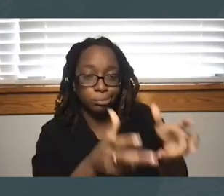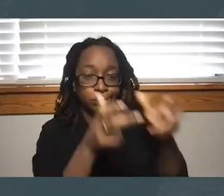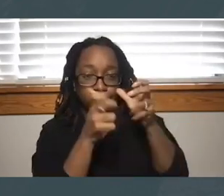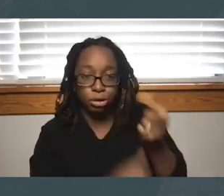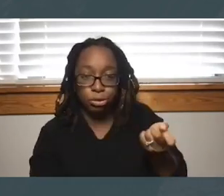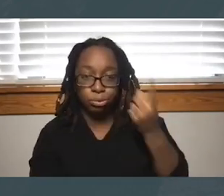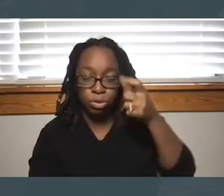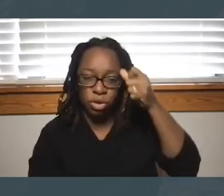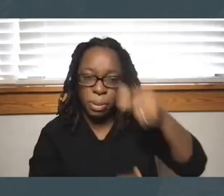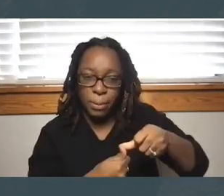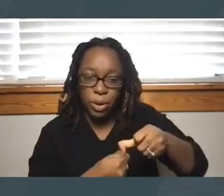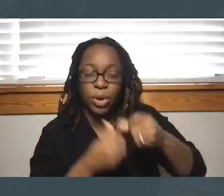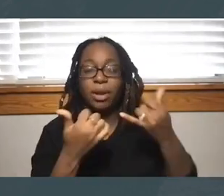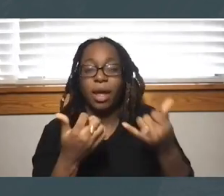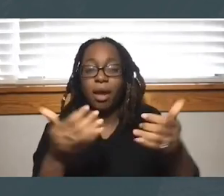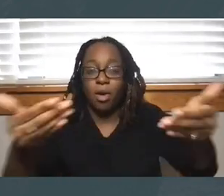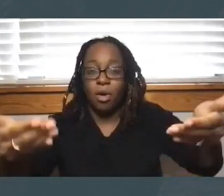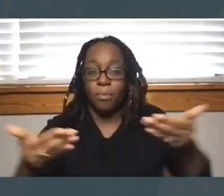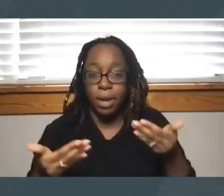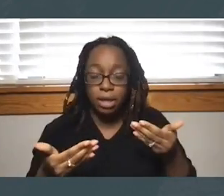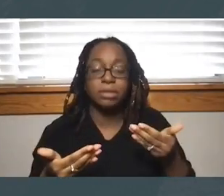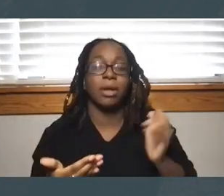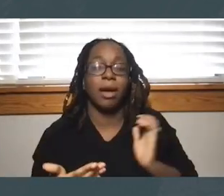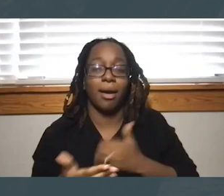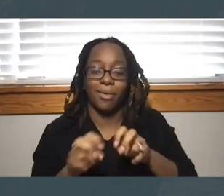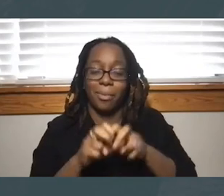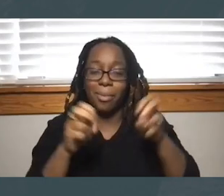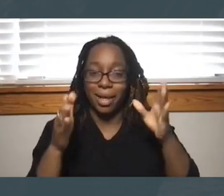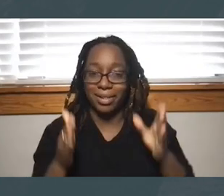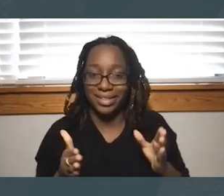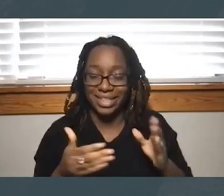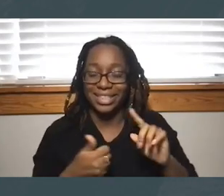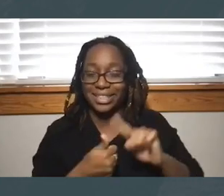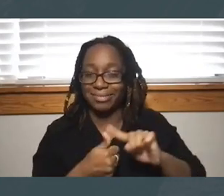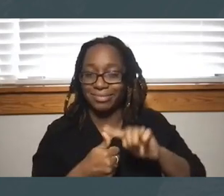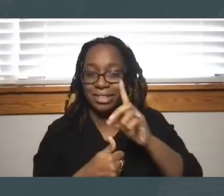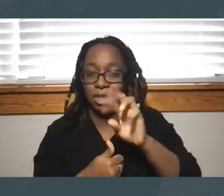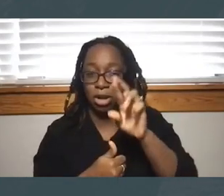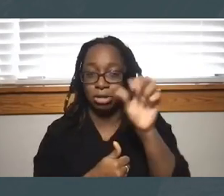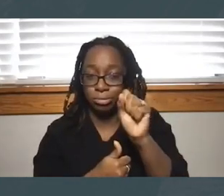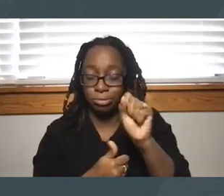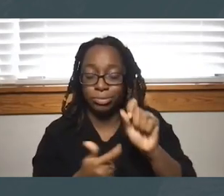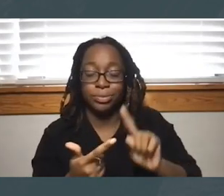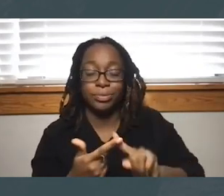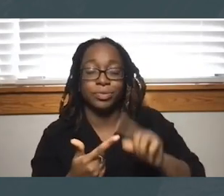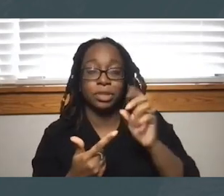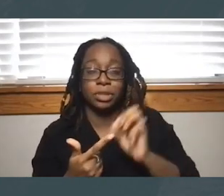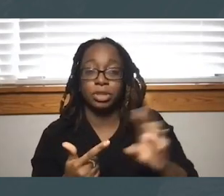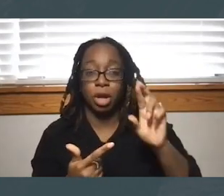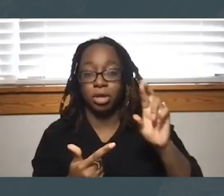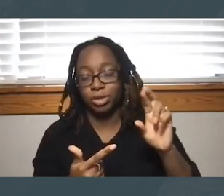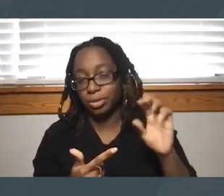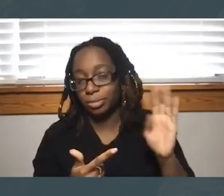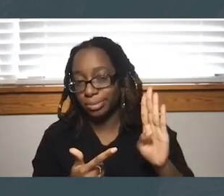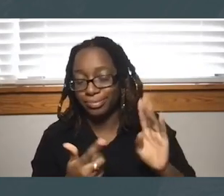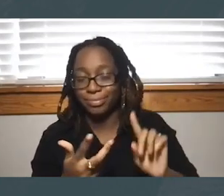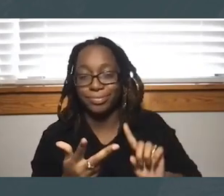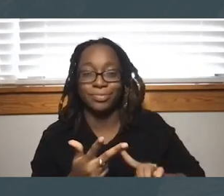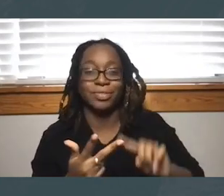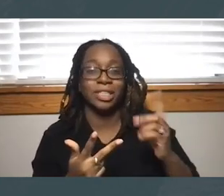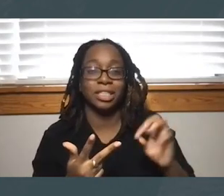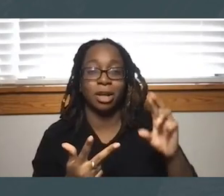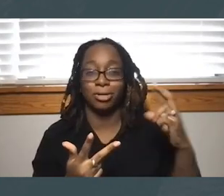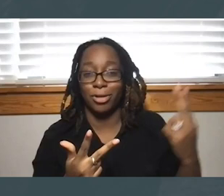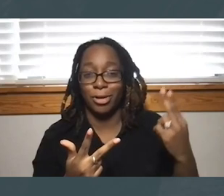welcoming our panelists, Dr. Robbie Shilliam, Dr. Maboula Soumahoro, and our guest of honor, Dr. Saidiya